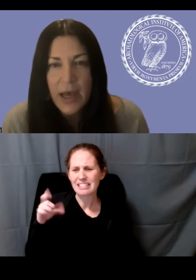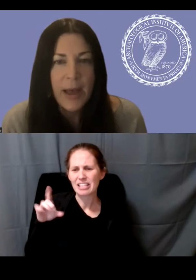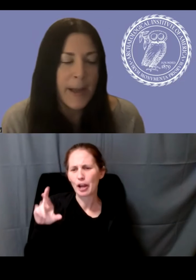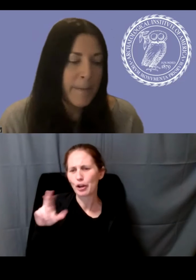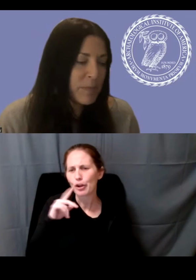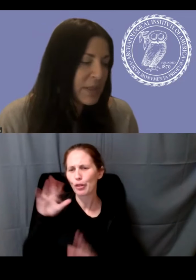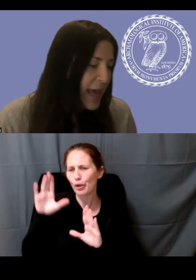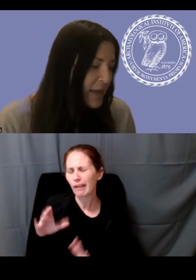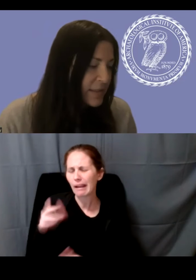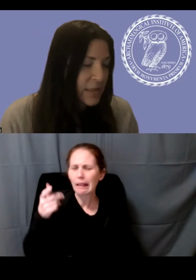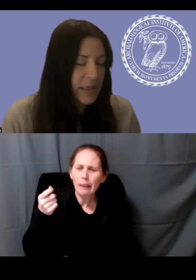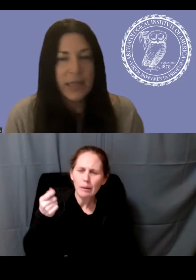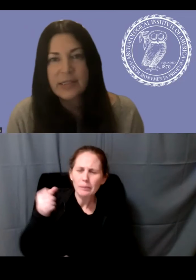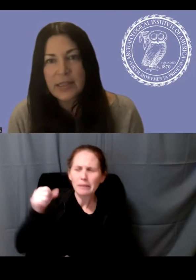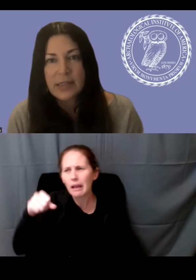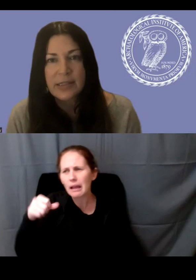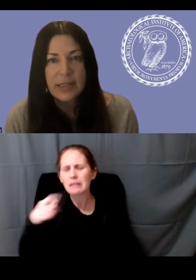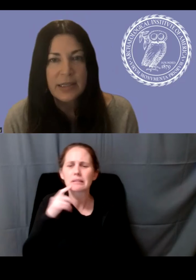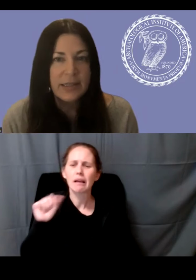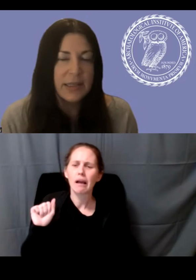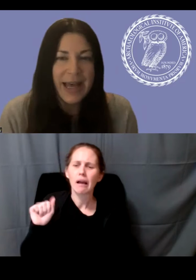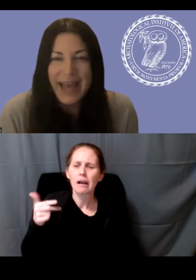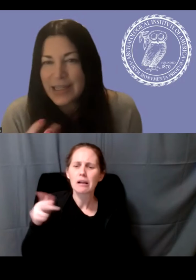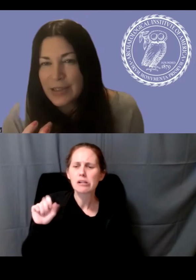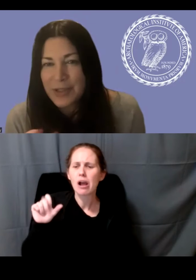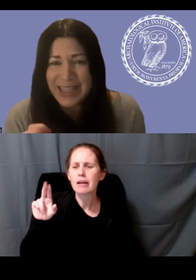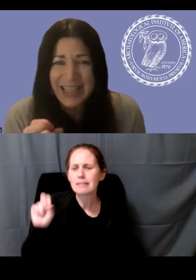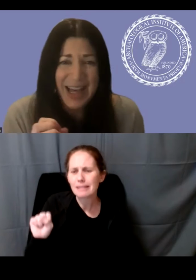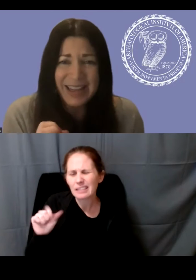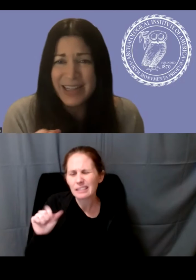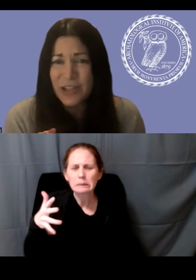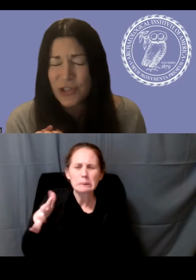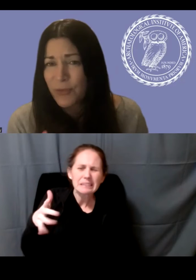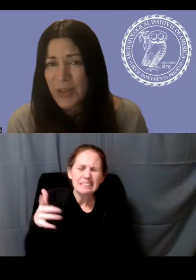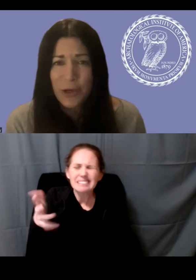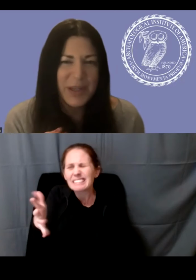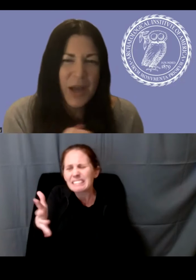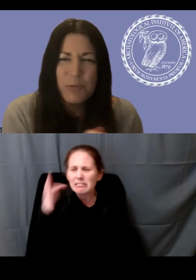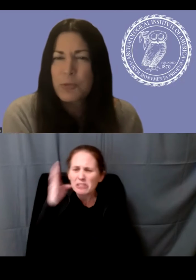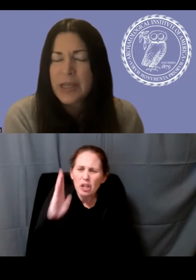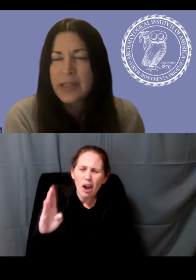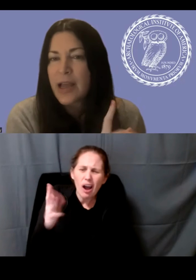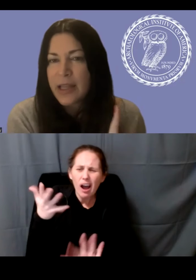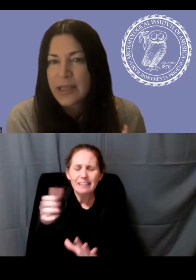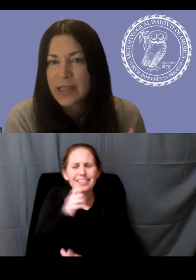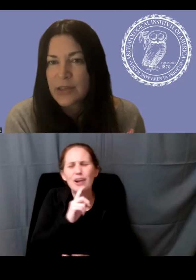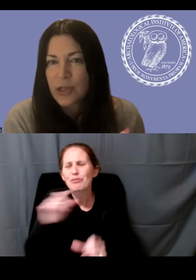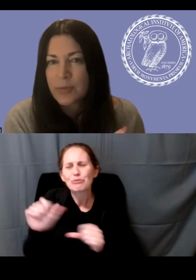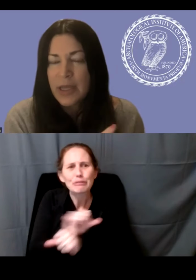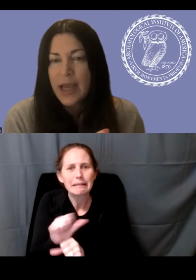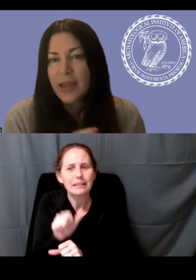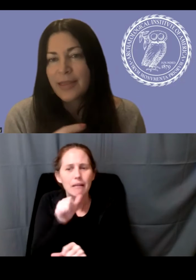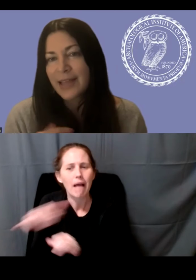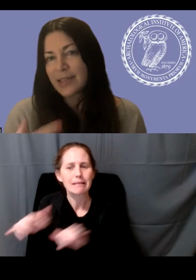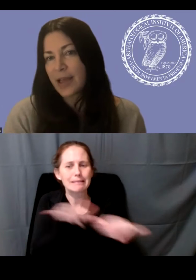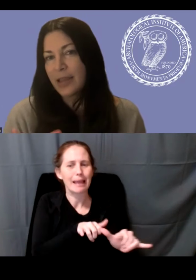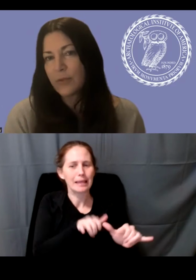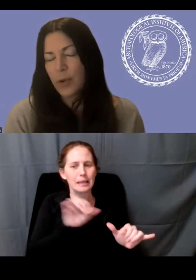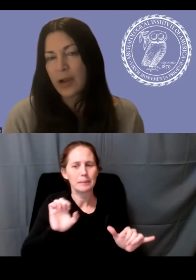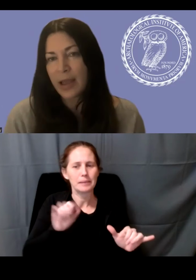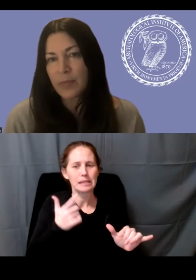bit. Yes, Augustus, he's kind of a goddish figure, but not really, not like Egypt. And